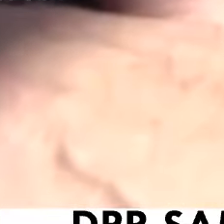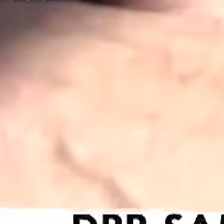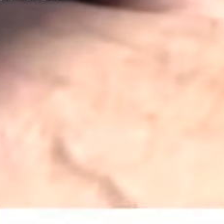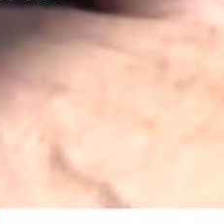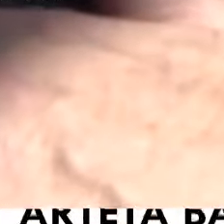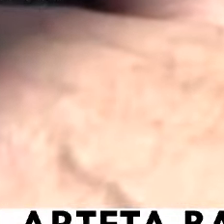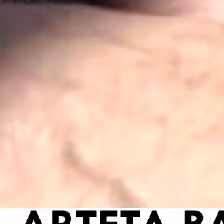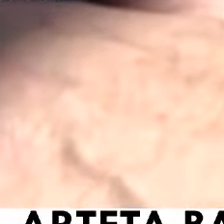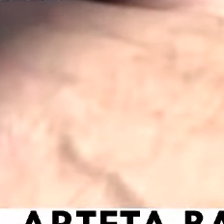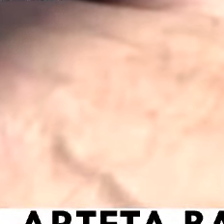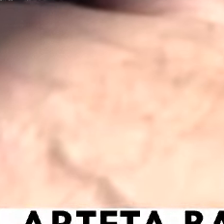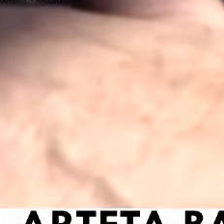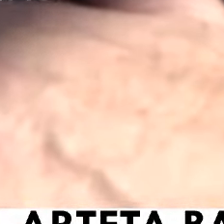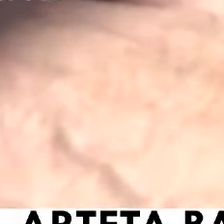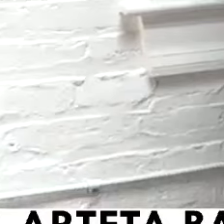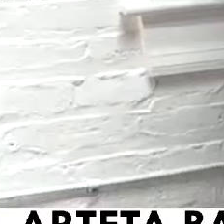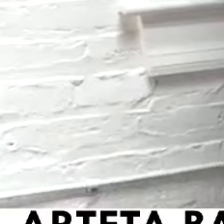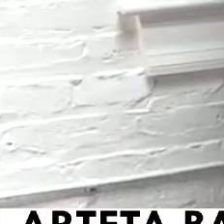well-designed.